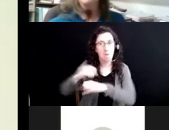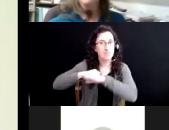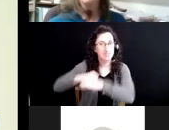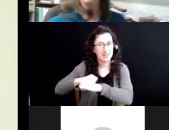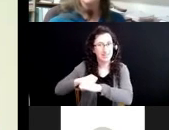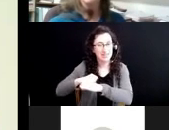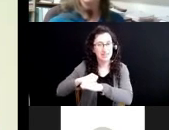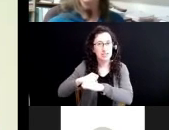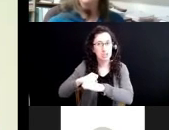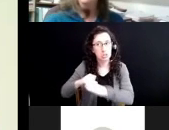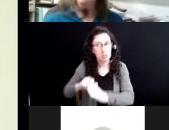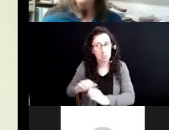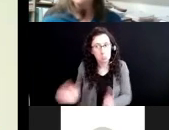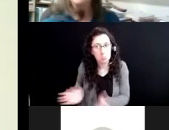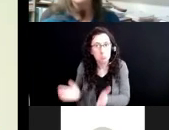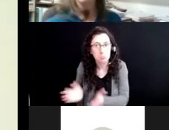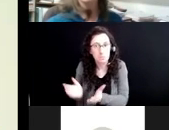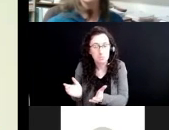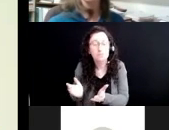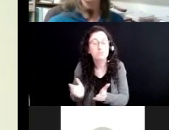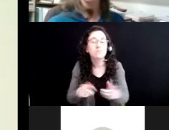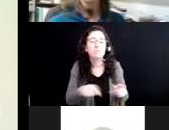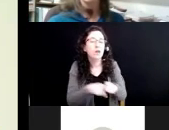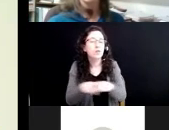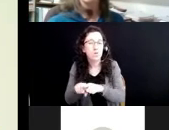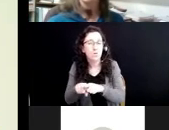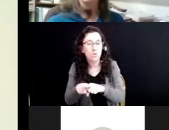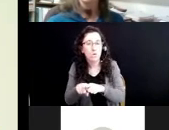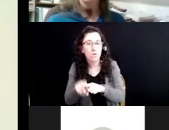build on. But you also want to identify,